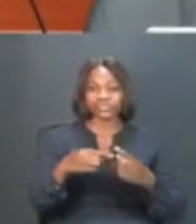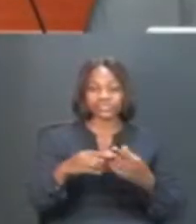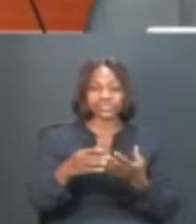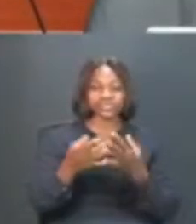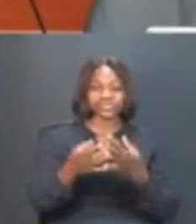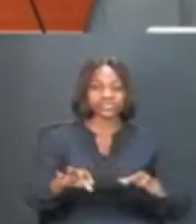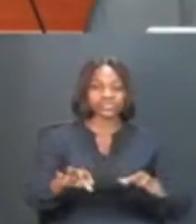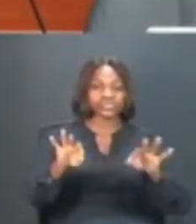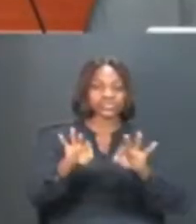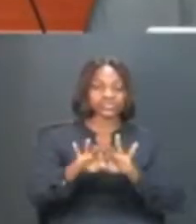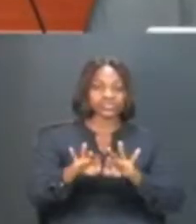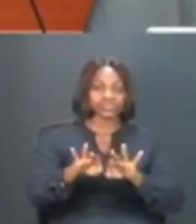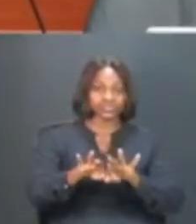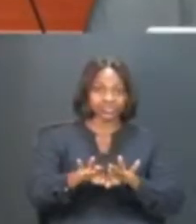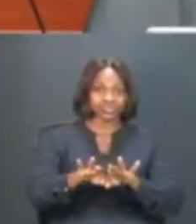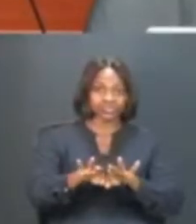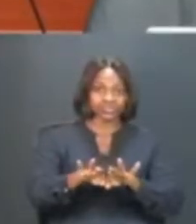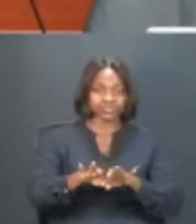very important